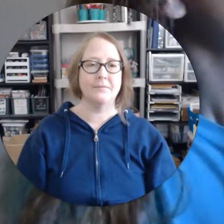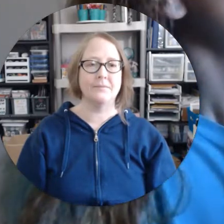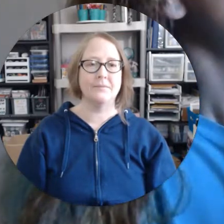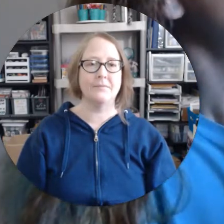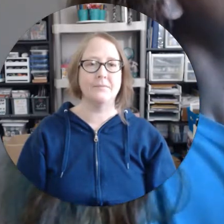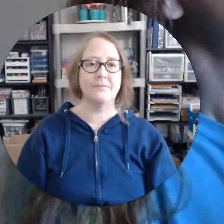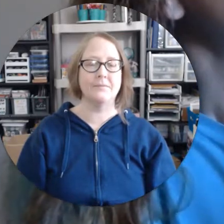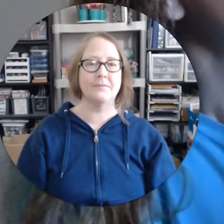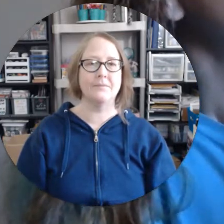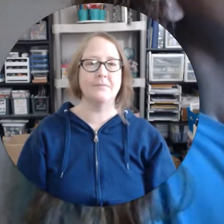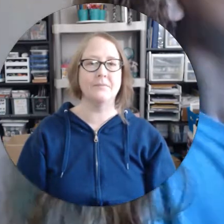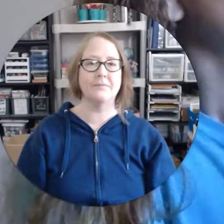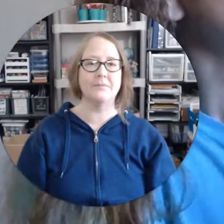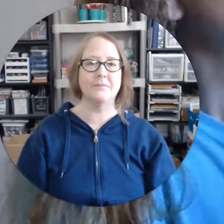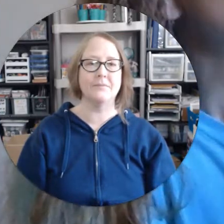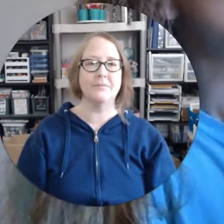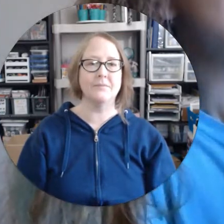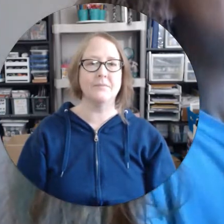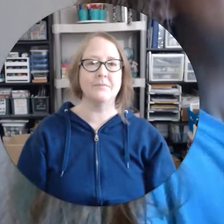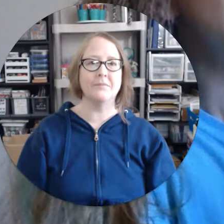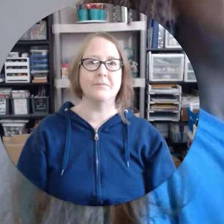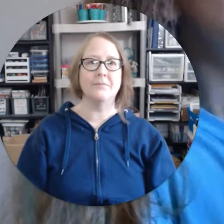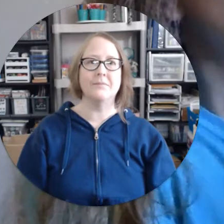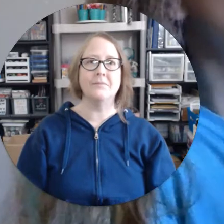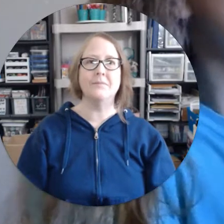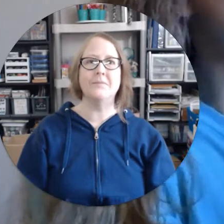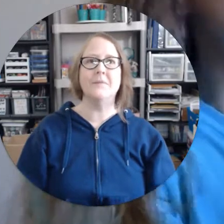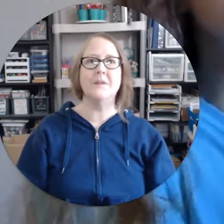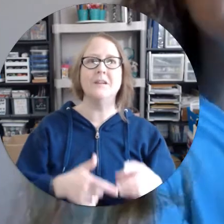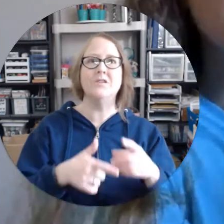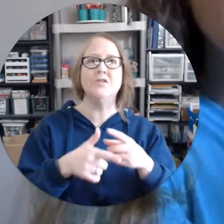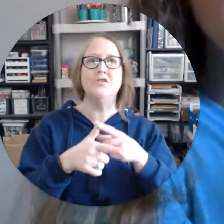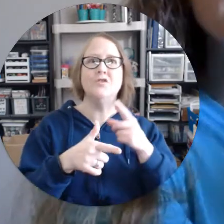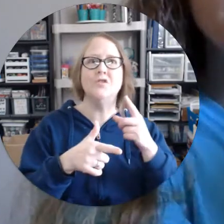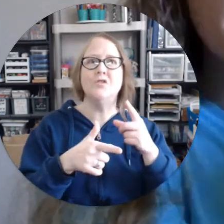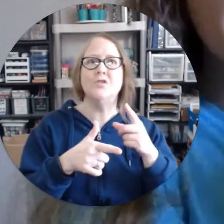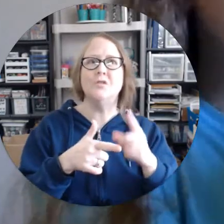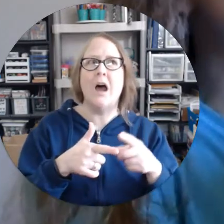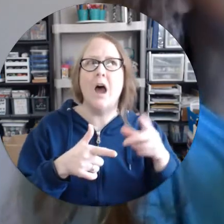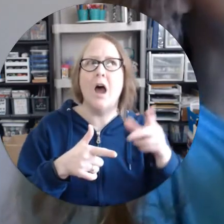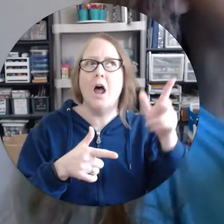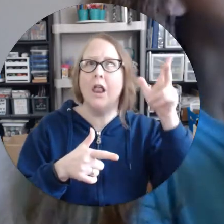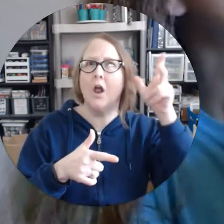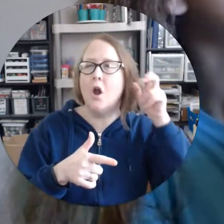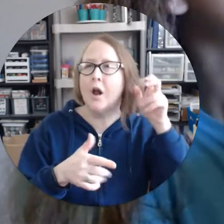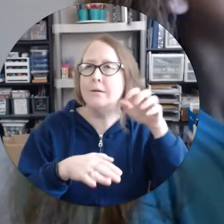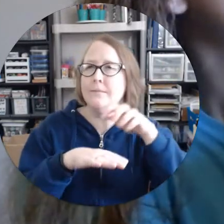At that moment, they heard scratching and a soft cry.